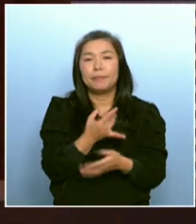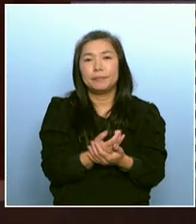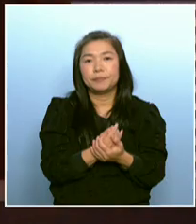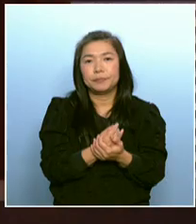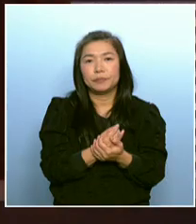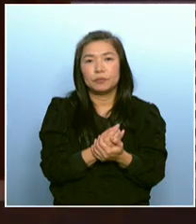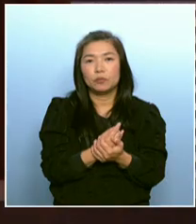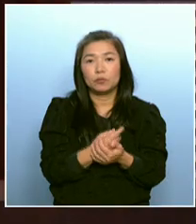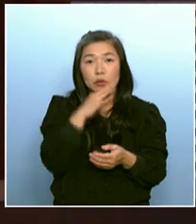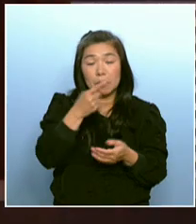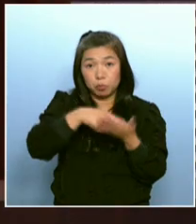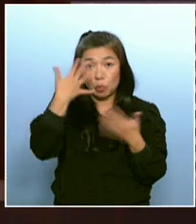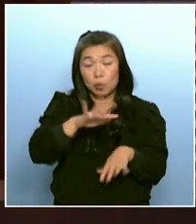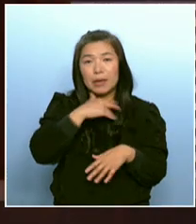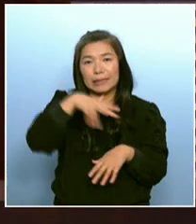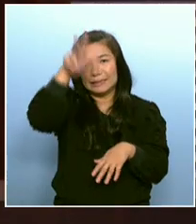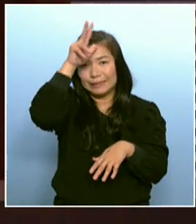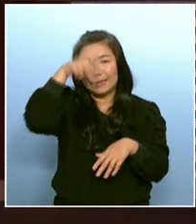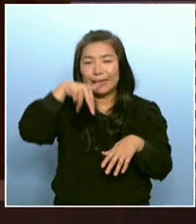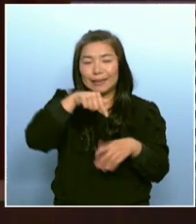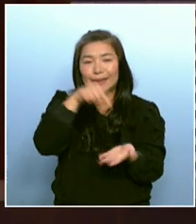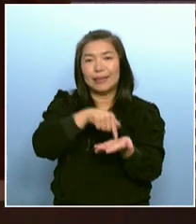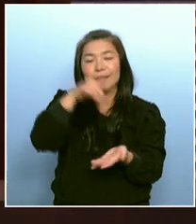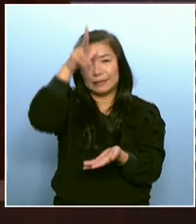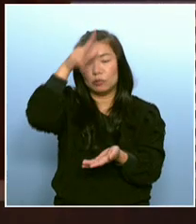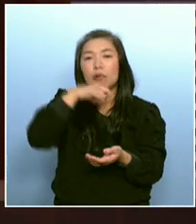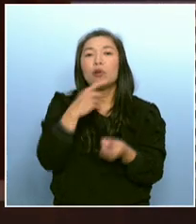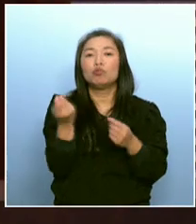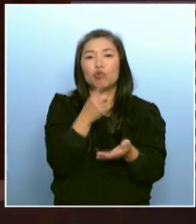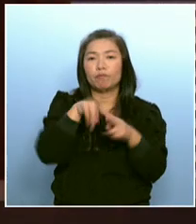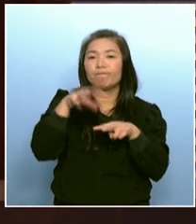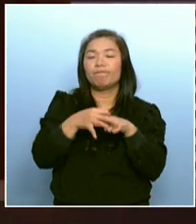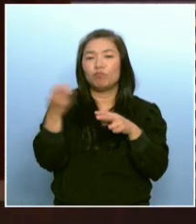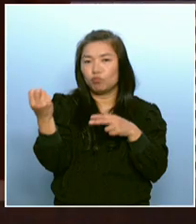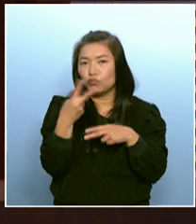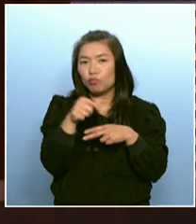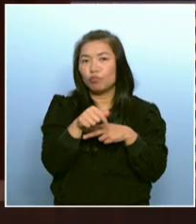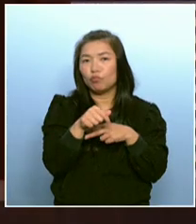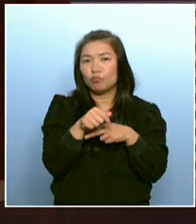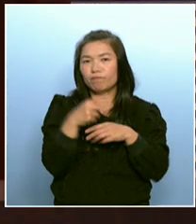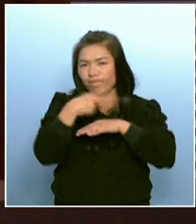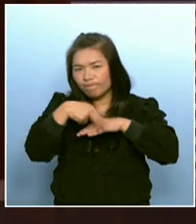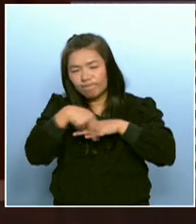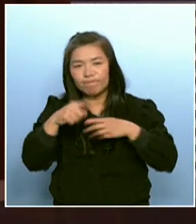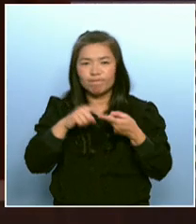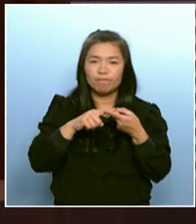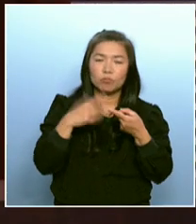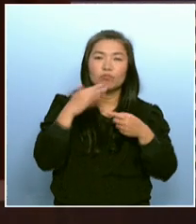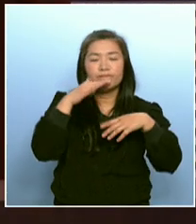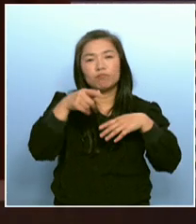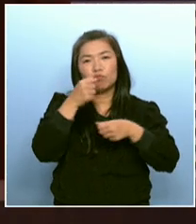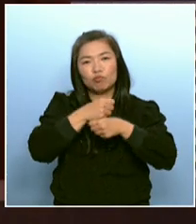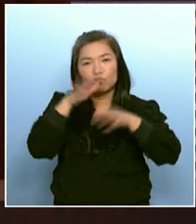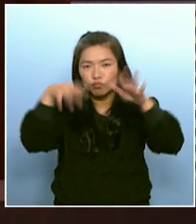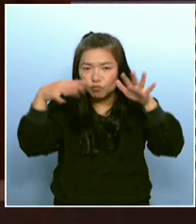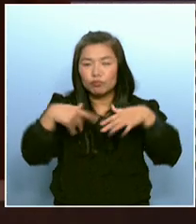granted officially to the Housing Society yet. Once the land is granted, the Lands Department will work on the